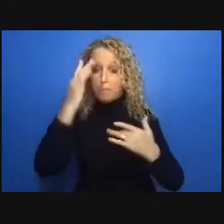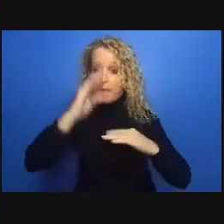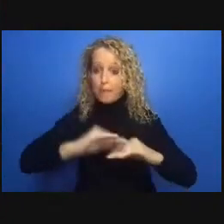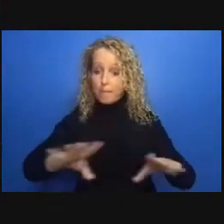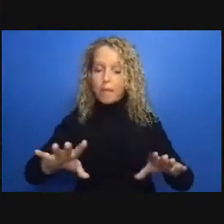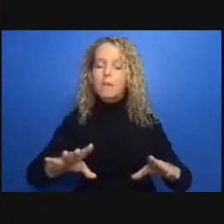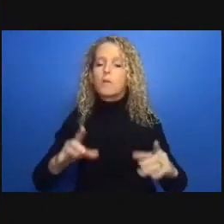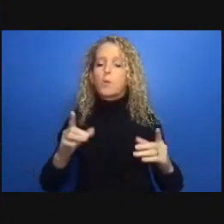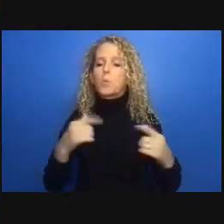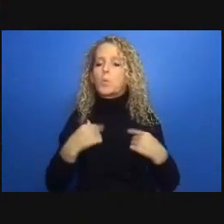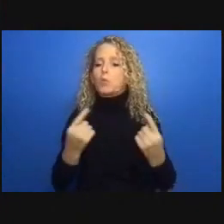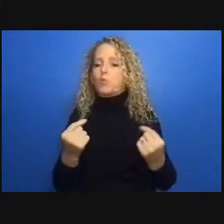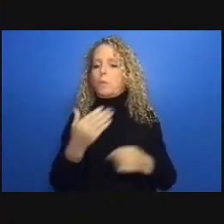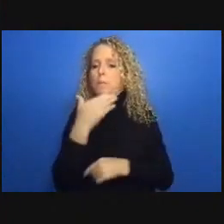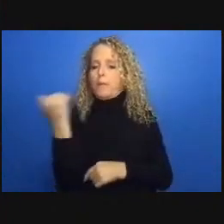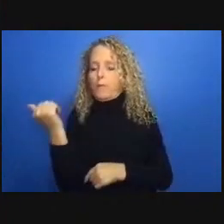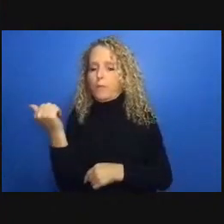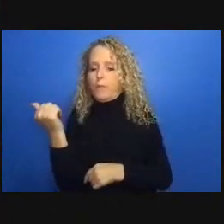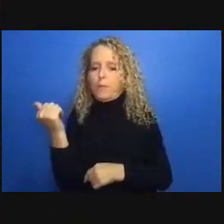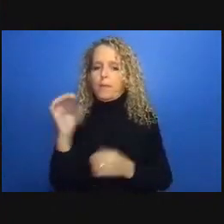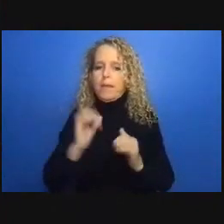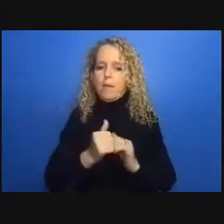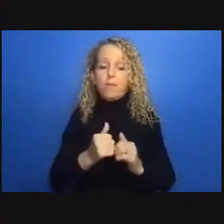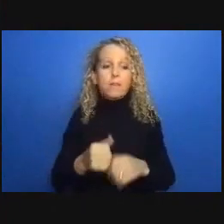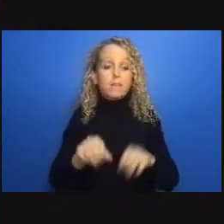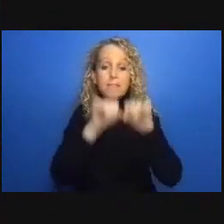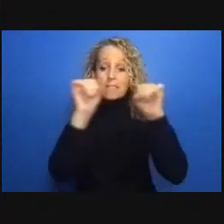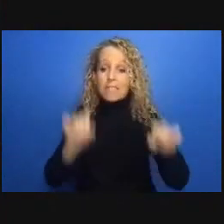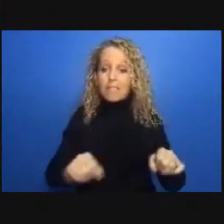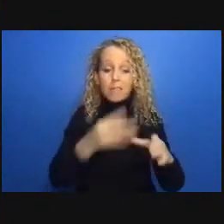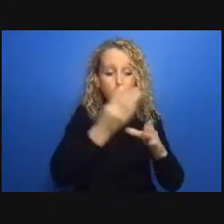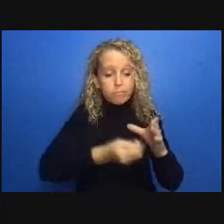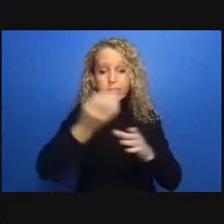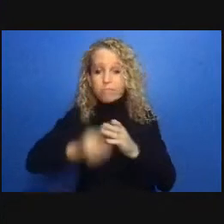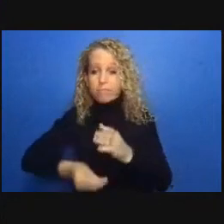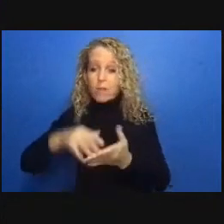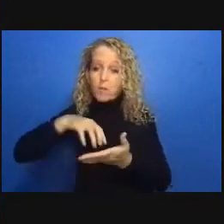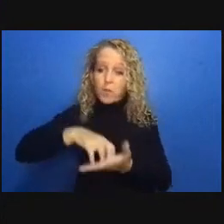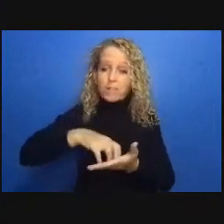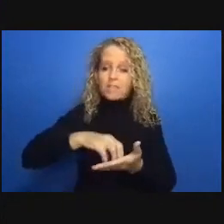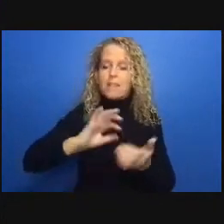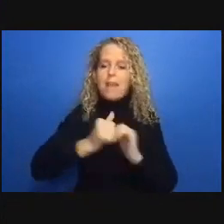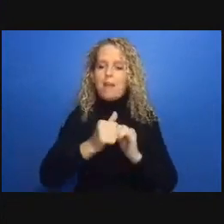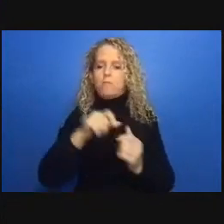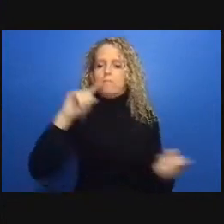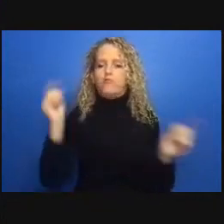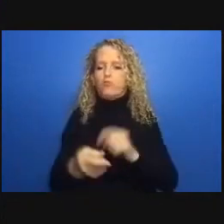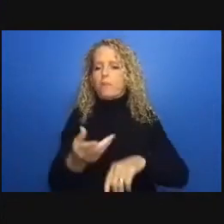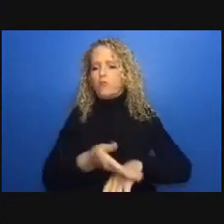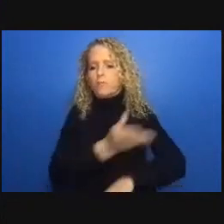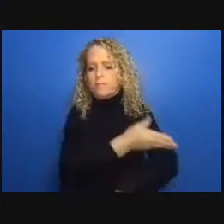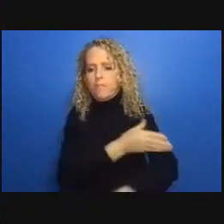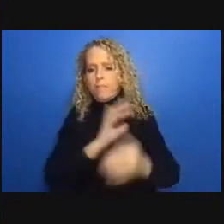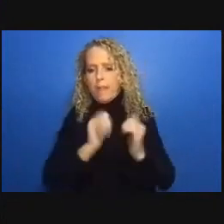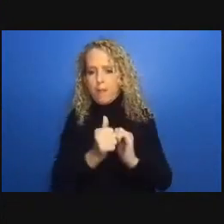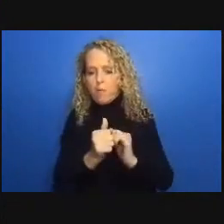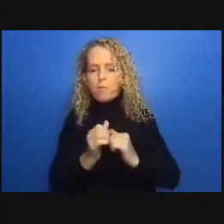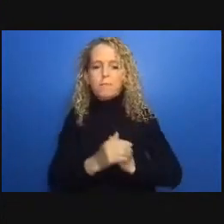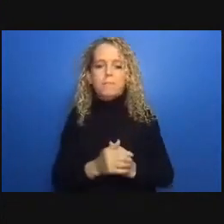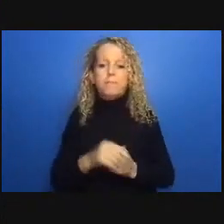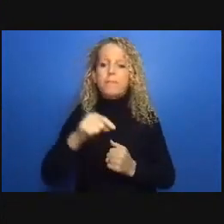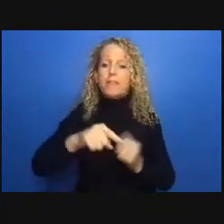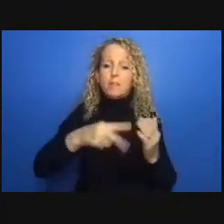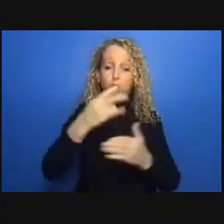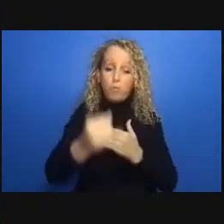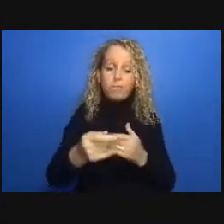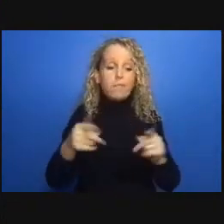can we handle the vulnerabilities in our systems that have become so apparent over the last year? So again, this project did allow us to come